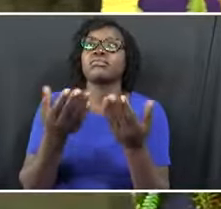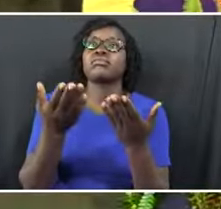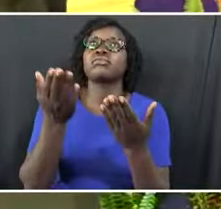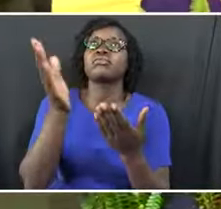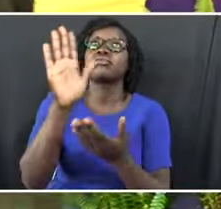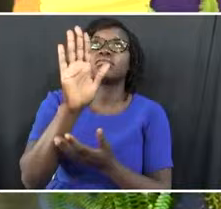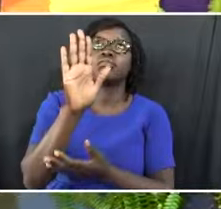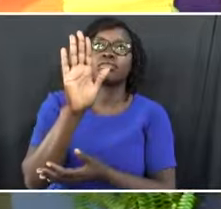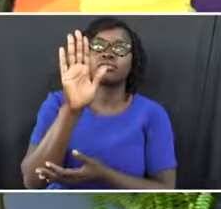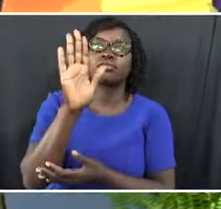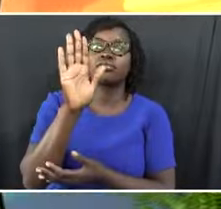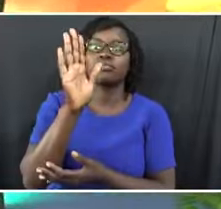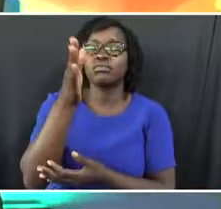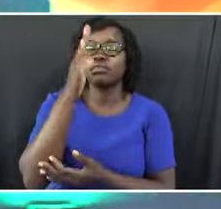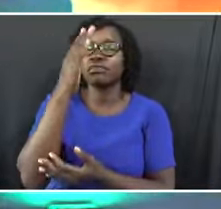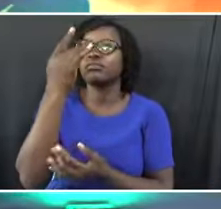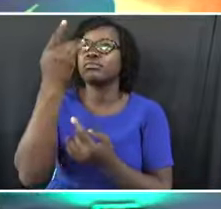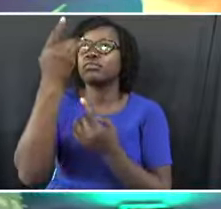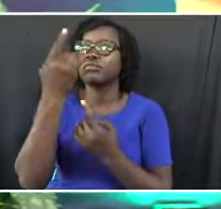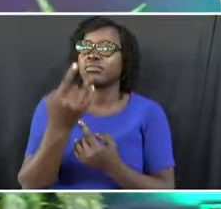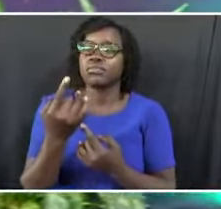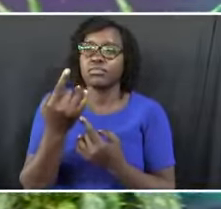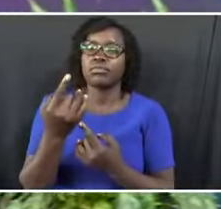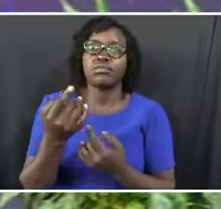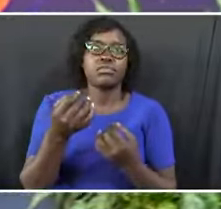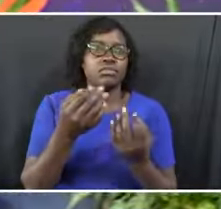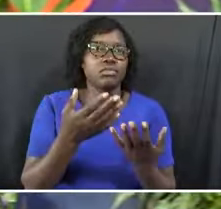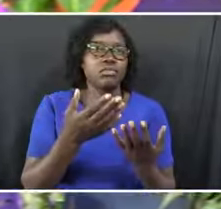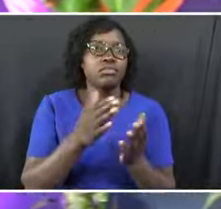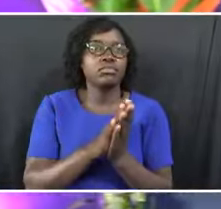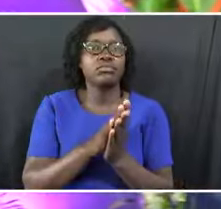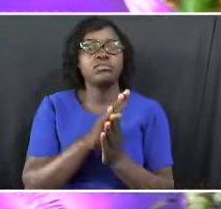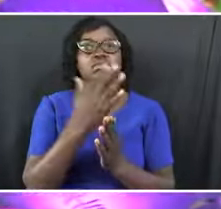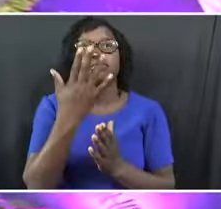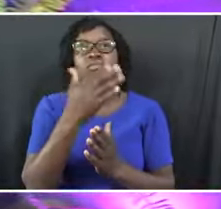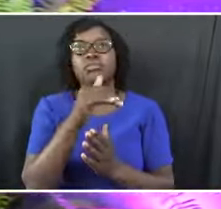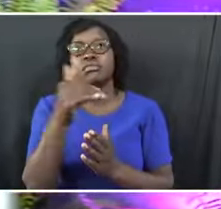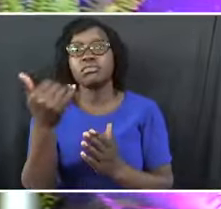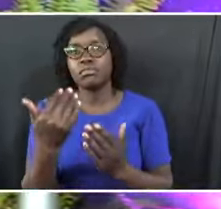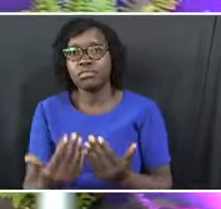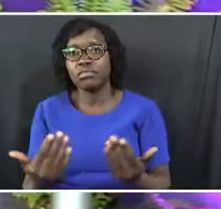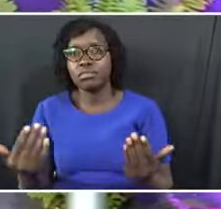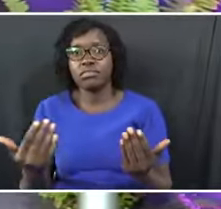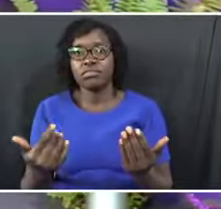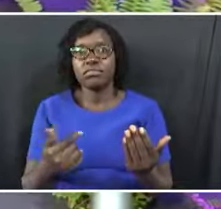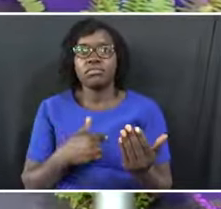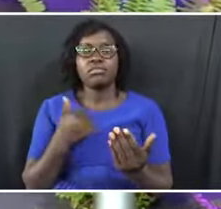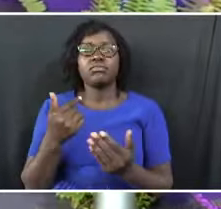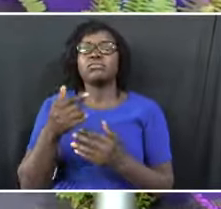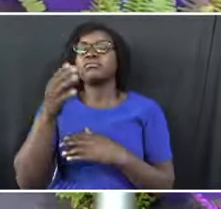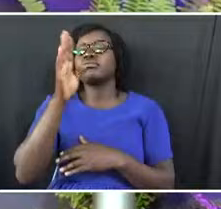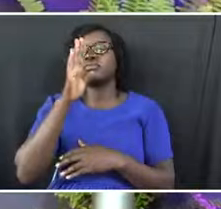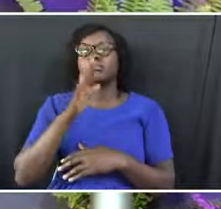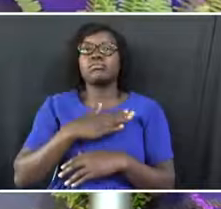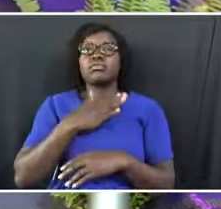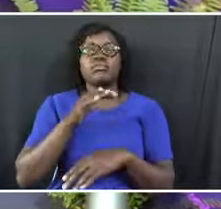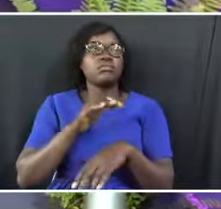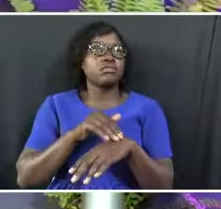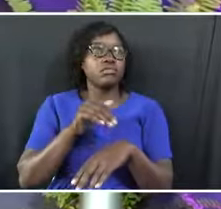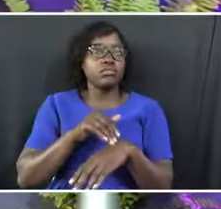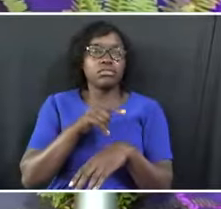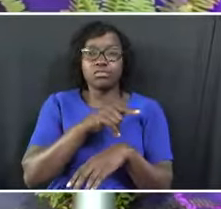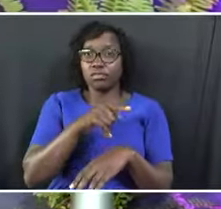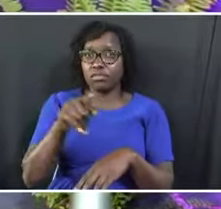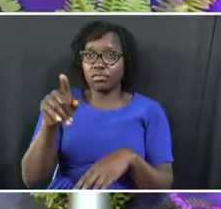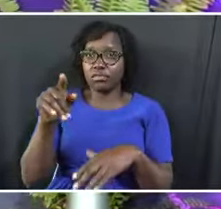back to you, God came back to Anna with five children. That is my God, and that is my God, and that